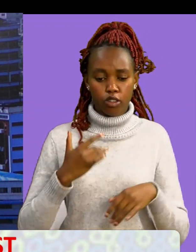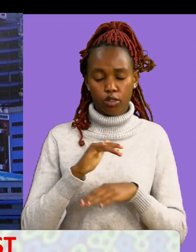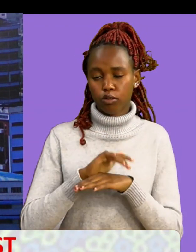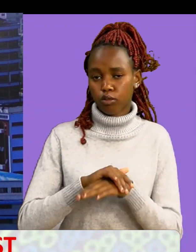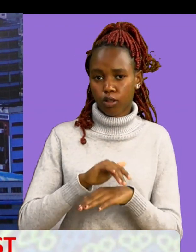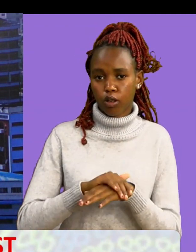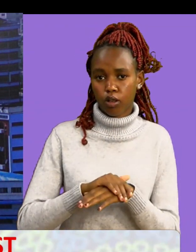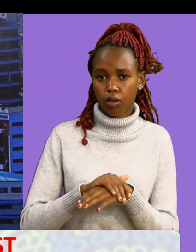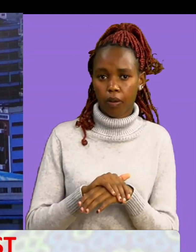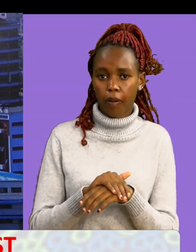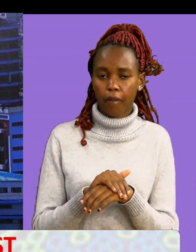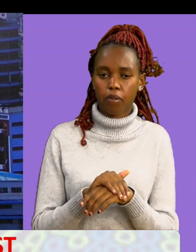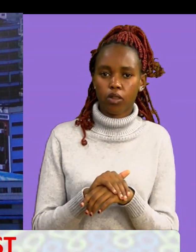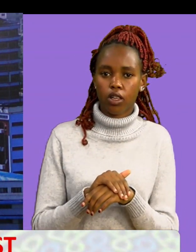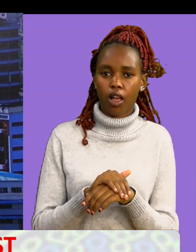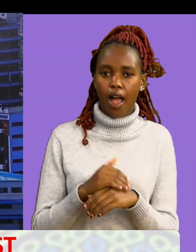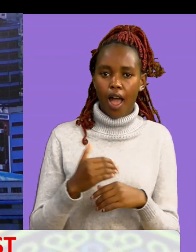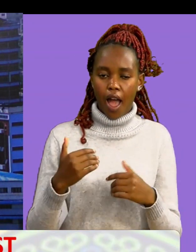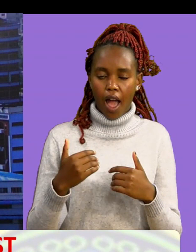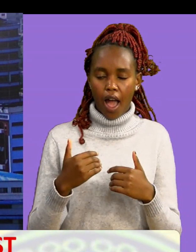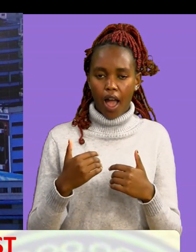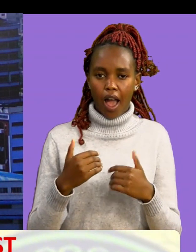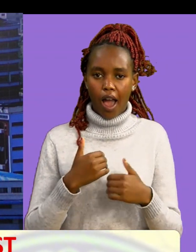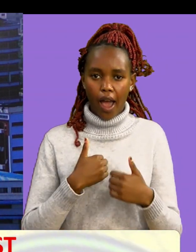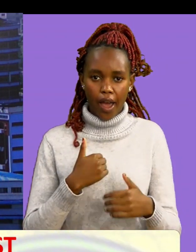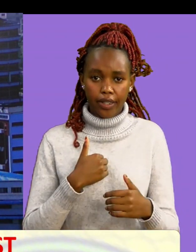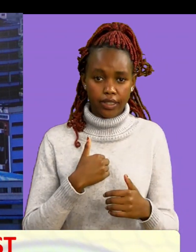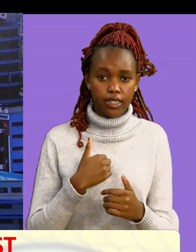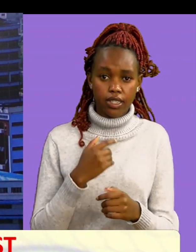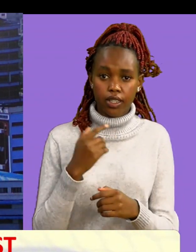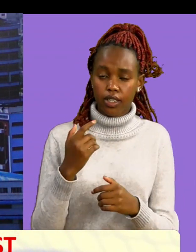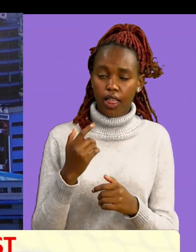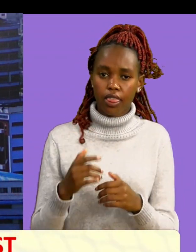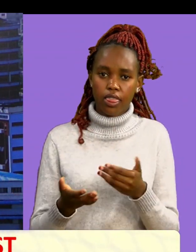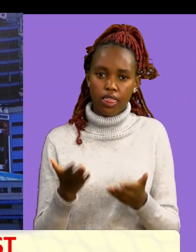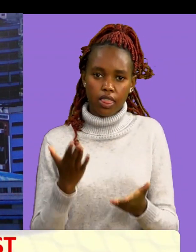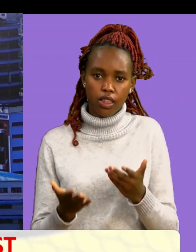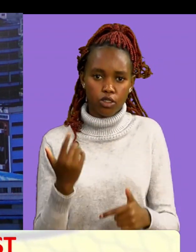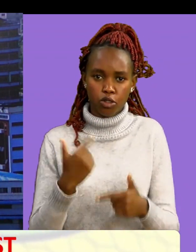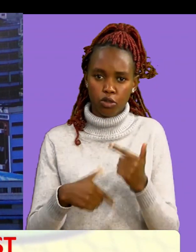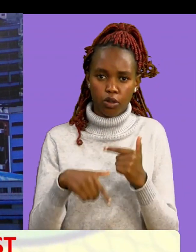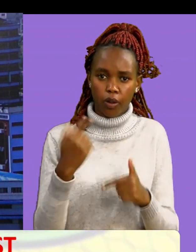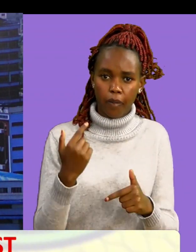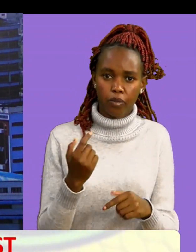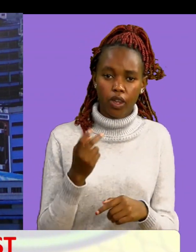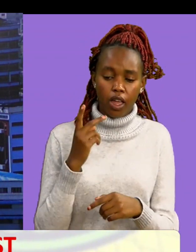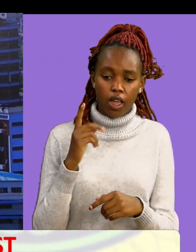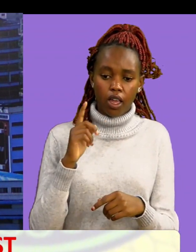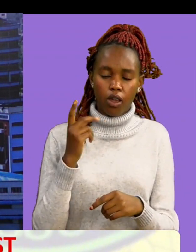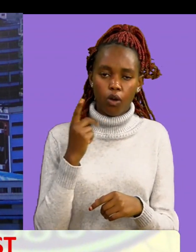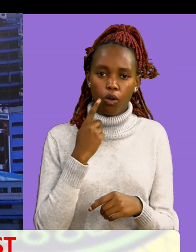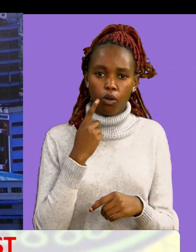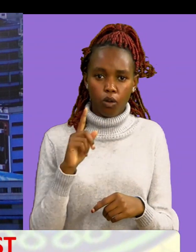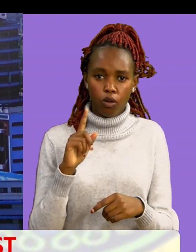the end of the day, there were cash prizes to be won, 150,000 Kenya shillings. The other team that walked away, pale number 2 walitoka na 100,000 Kenya shillings, number